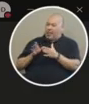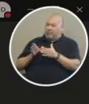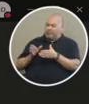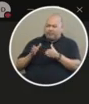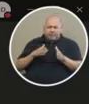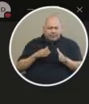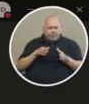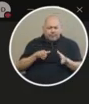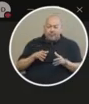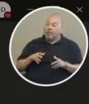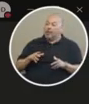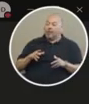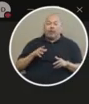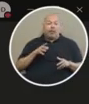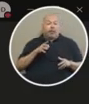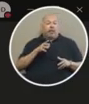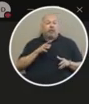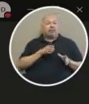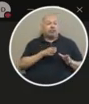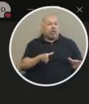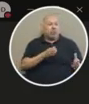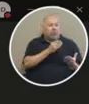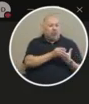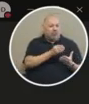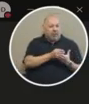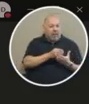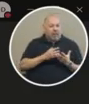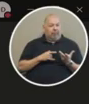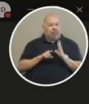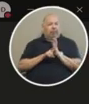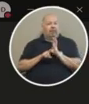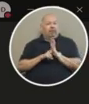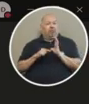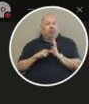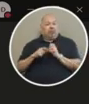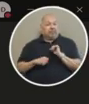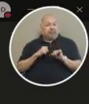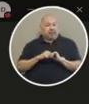We'd put that money into the general fund to help offset the deficit for this year,